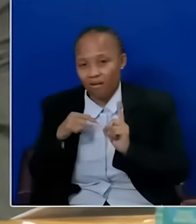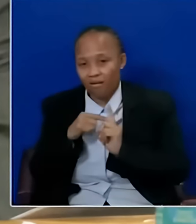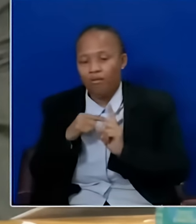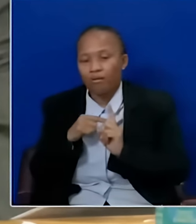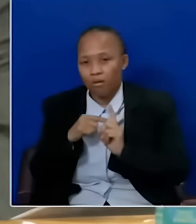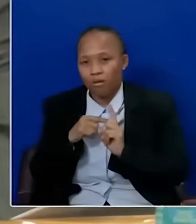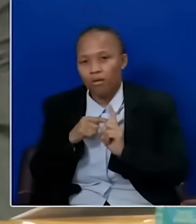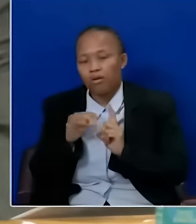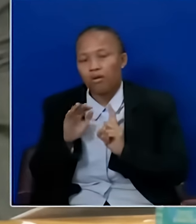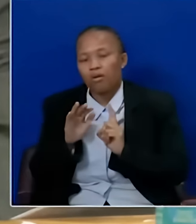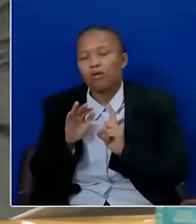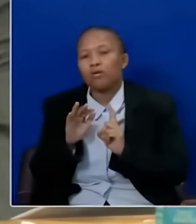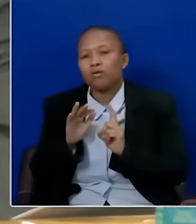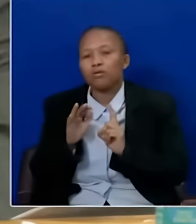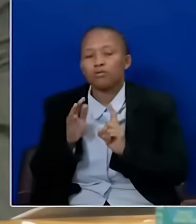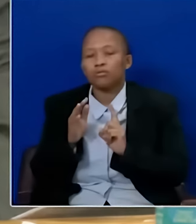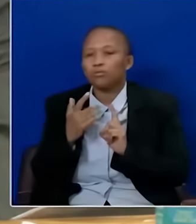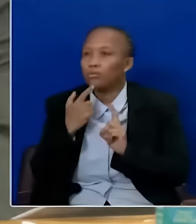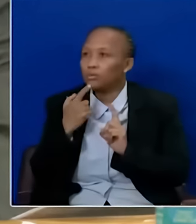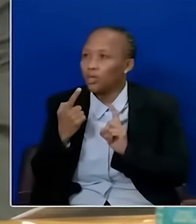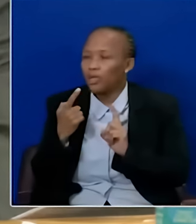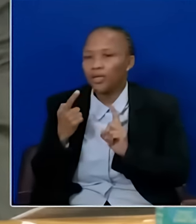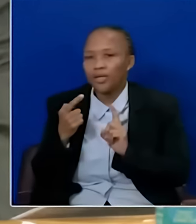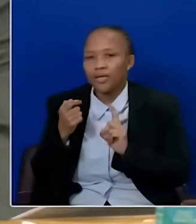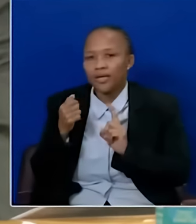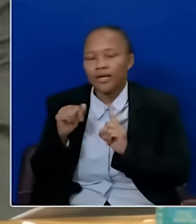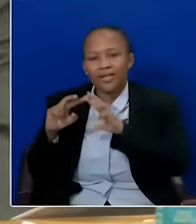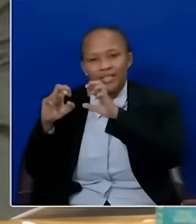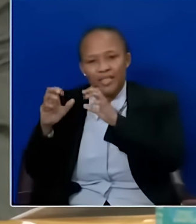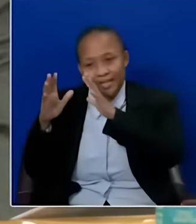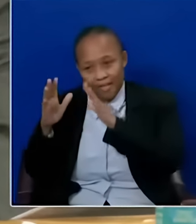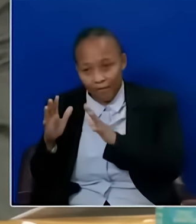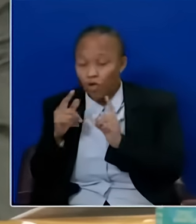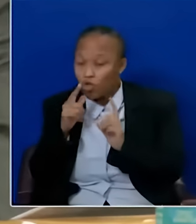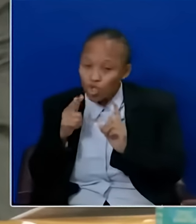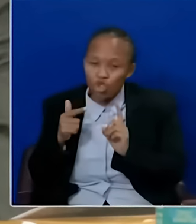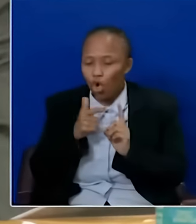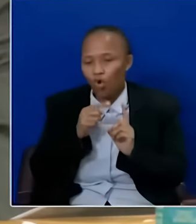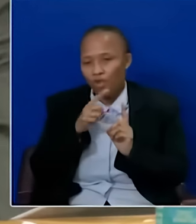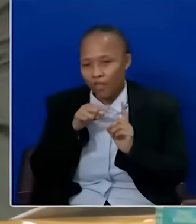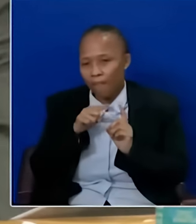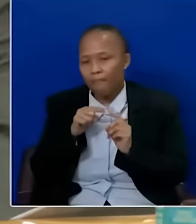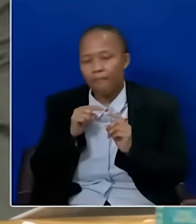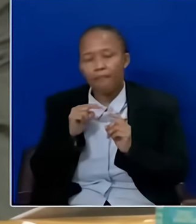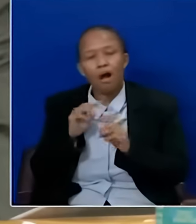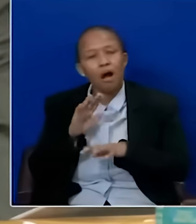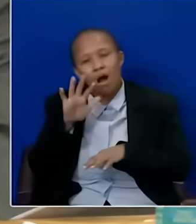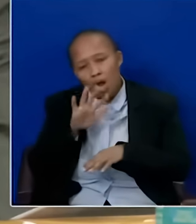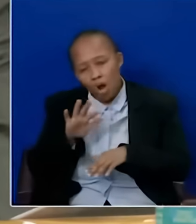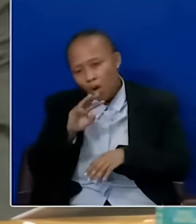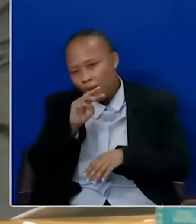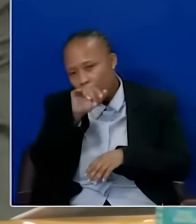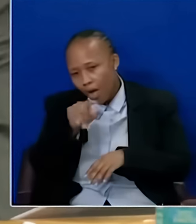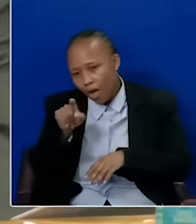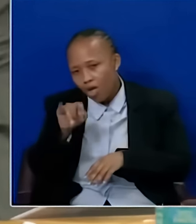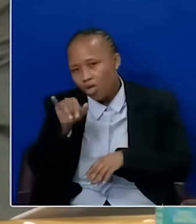them when they collected their report in May and June, then somebody with links to the organized crime